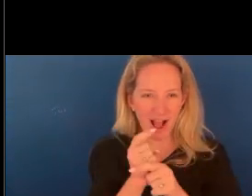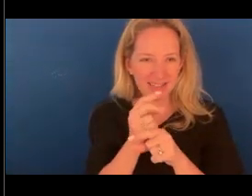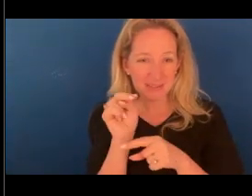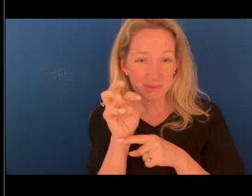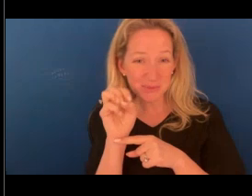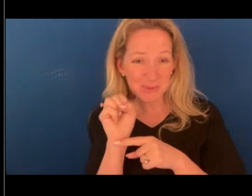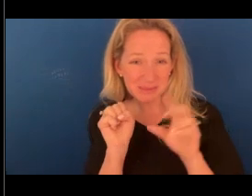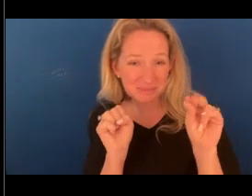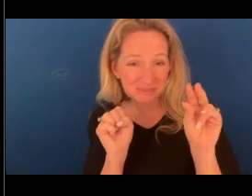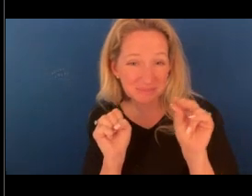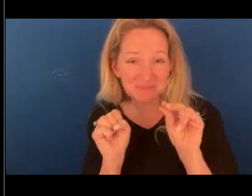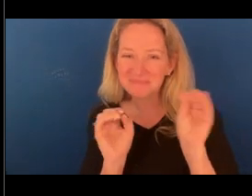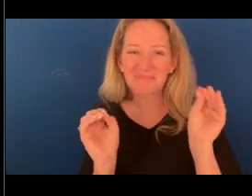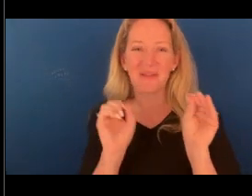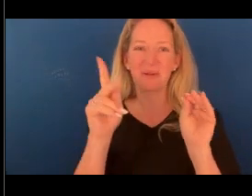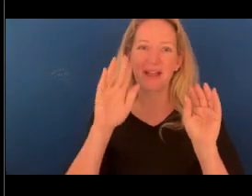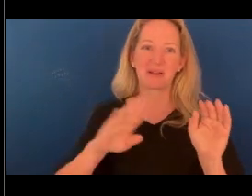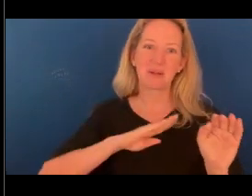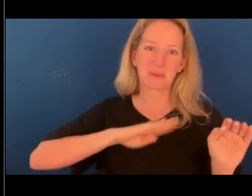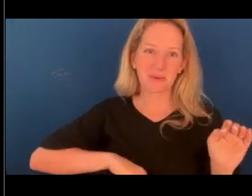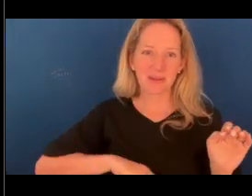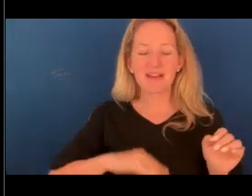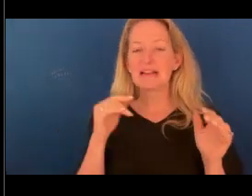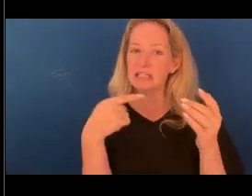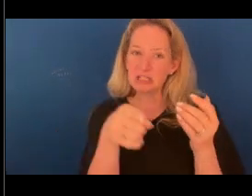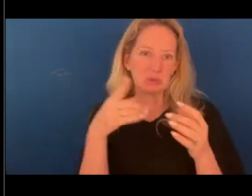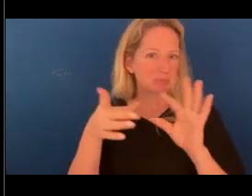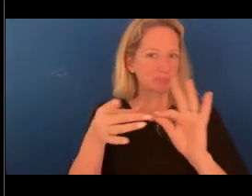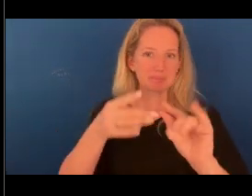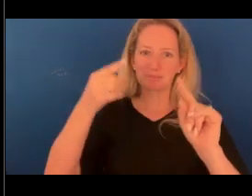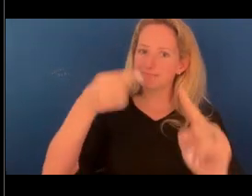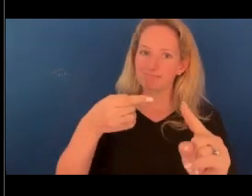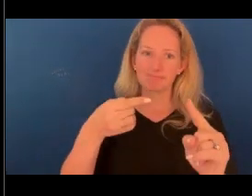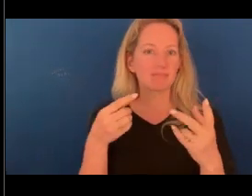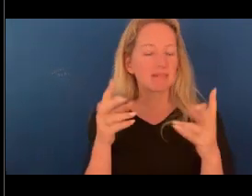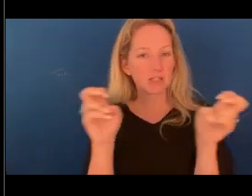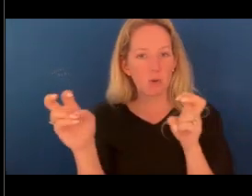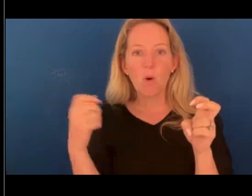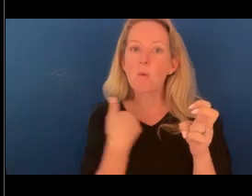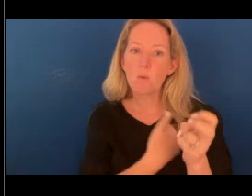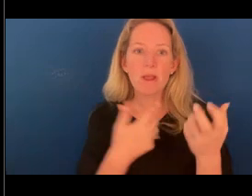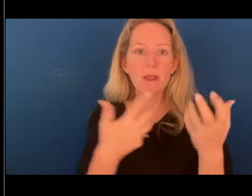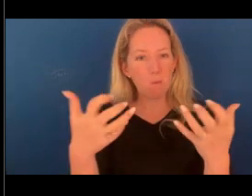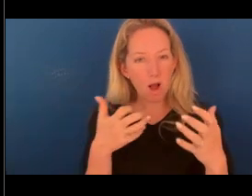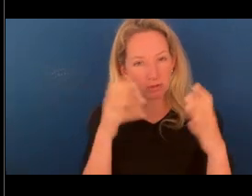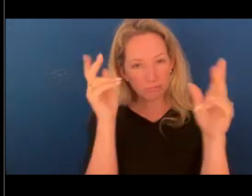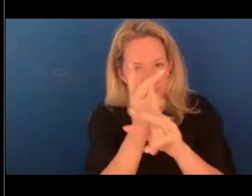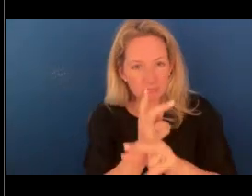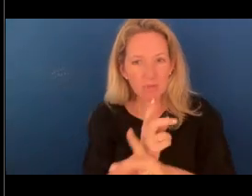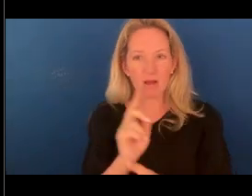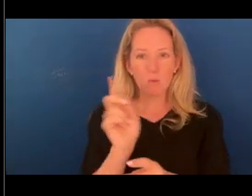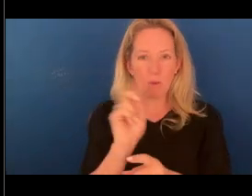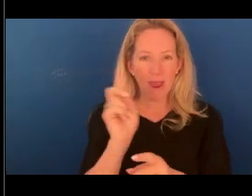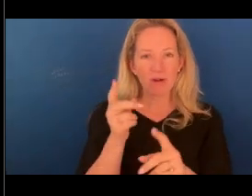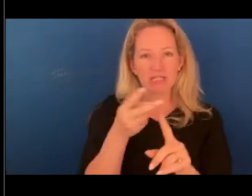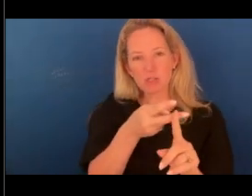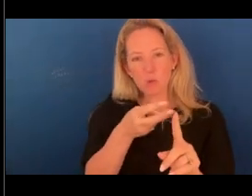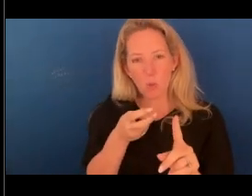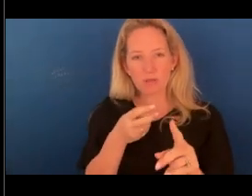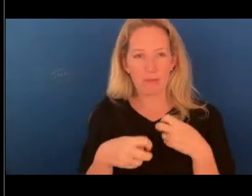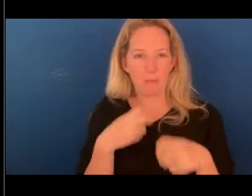So you've hit the crux of the issue. We all know this, right? We want to go for where the source of the problem is. I'm sure many of you have seen there has